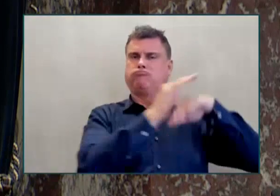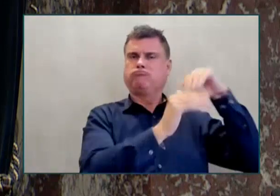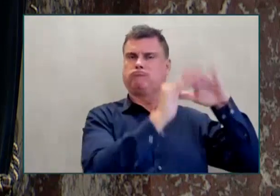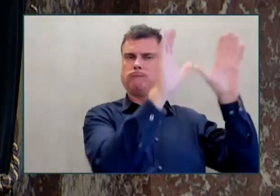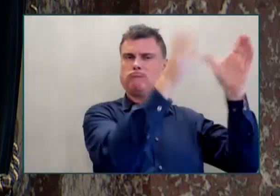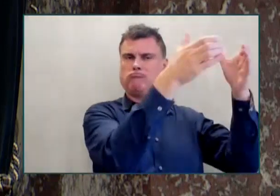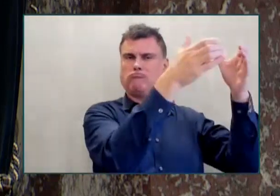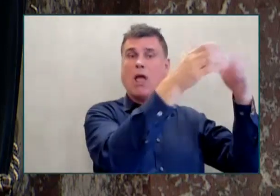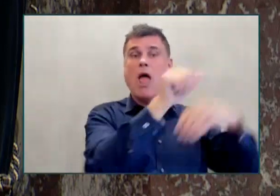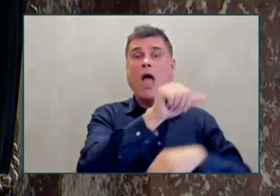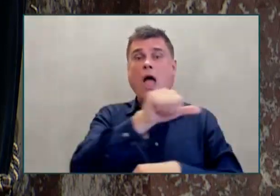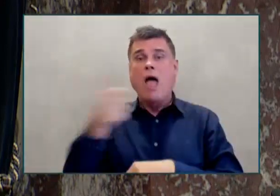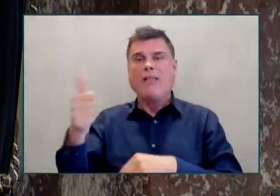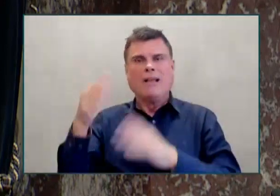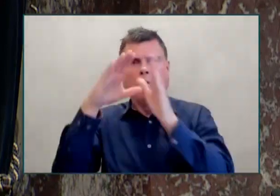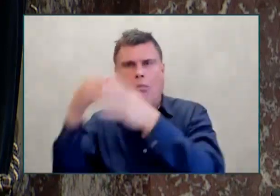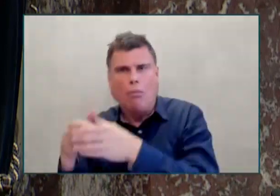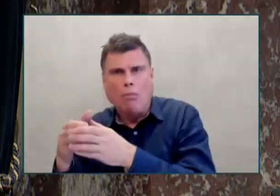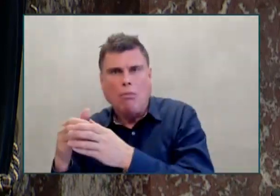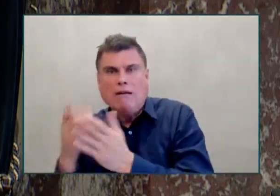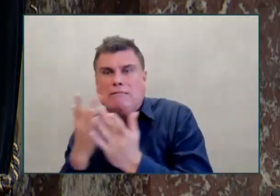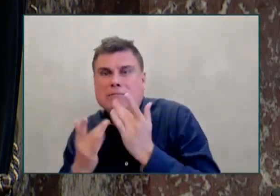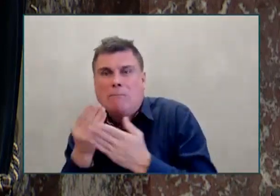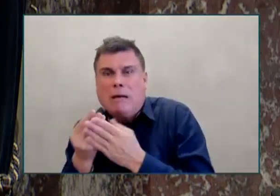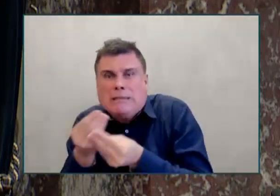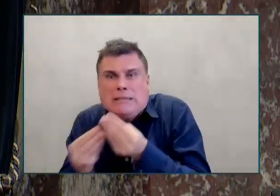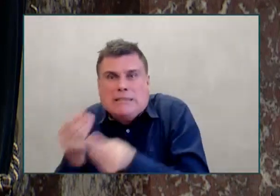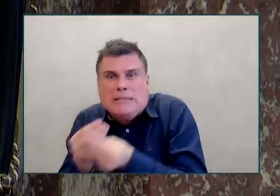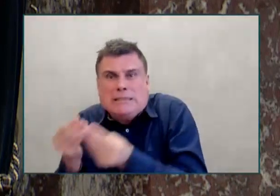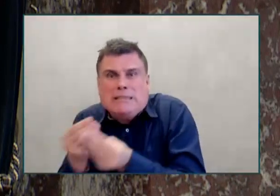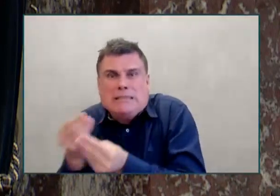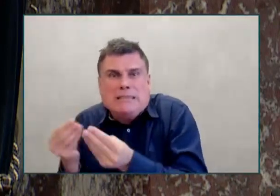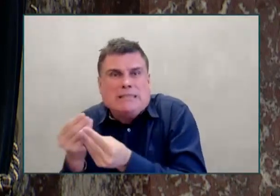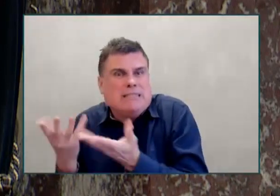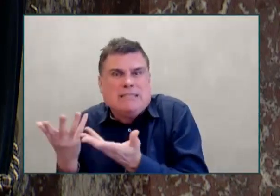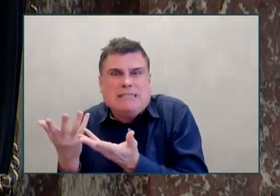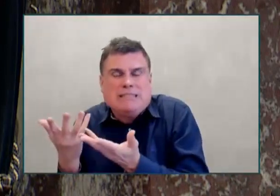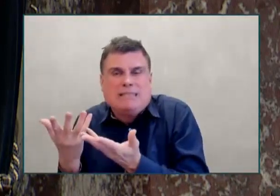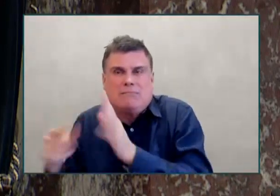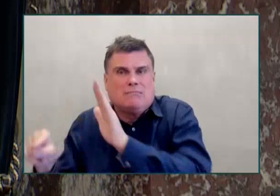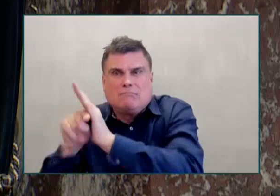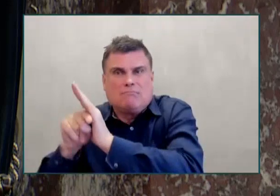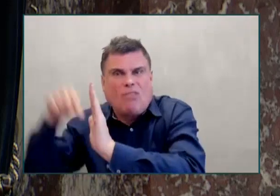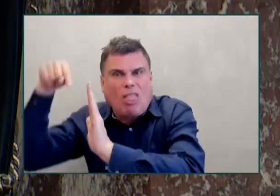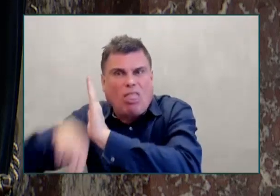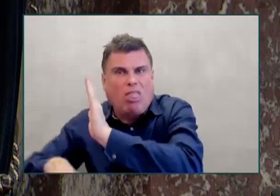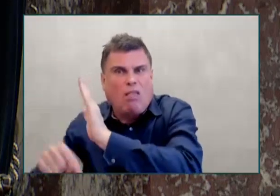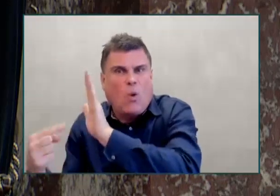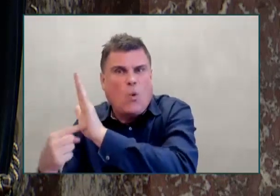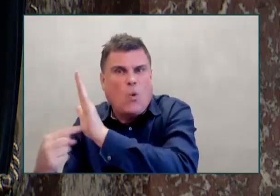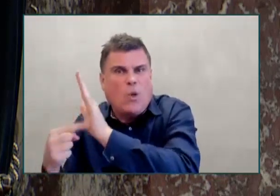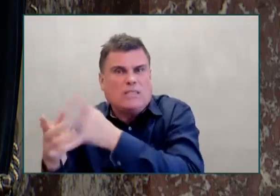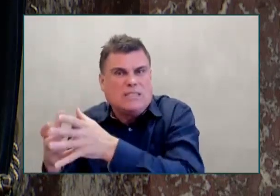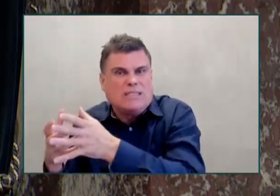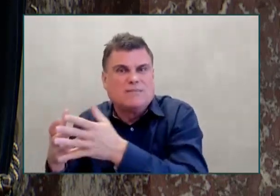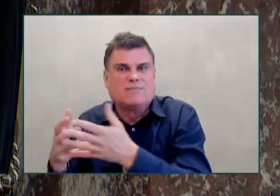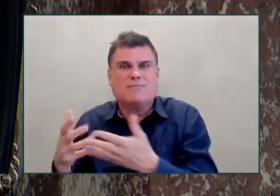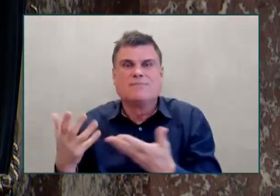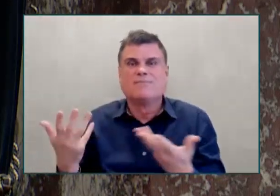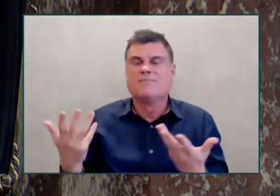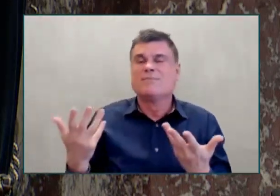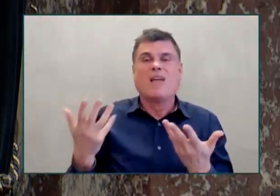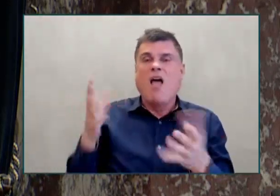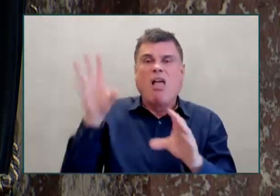the toxic drug crisis, the impact of extreme weather events. We celebrate the hard-won battles of workers throughout